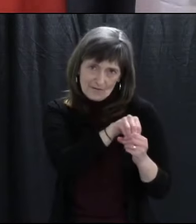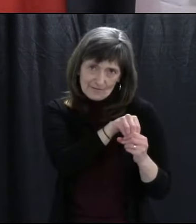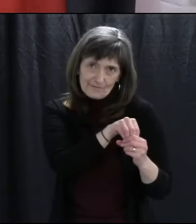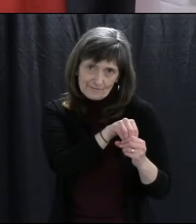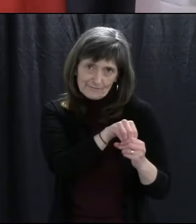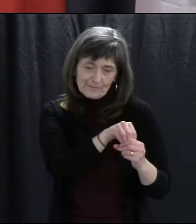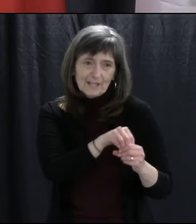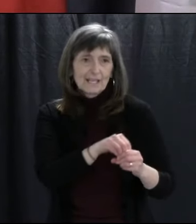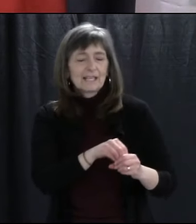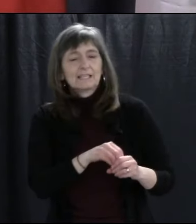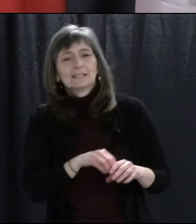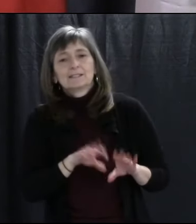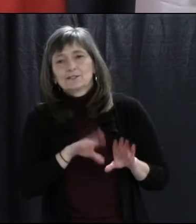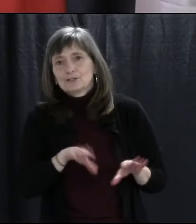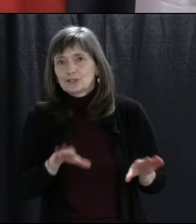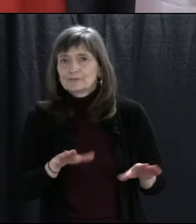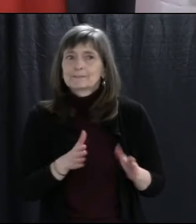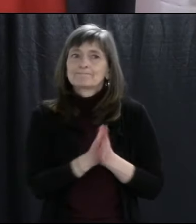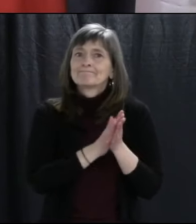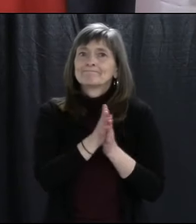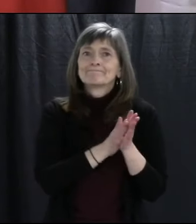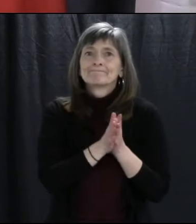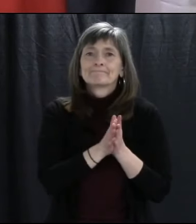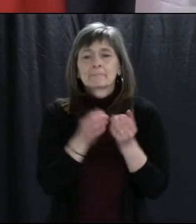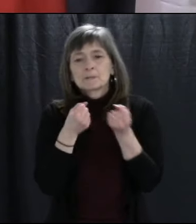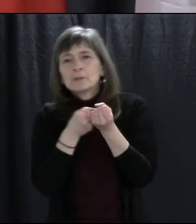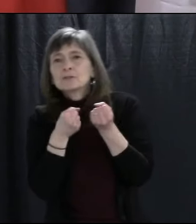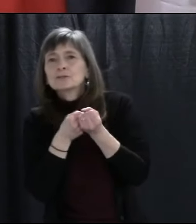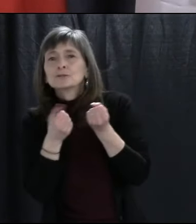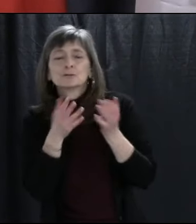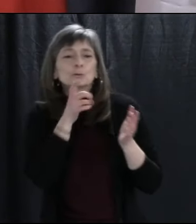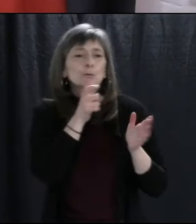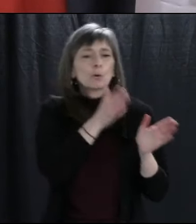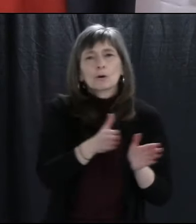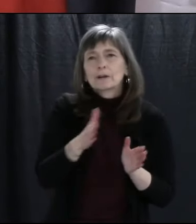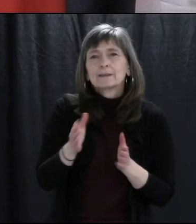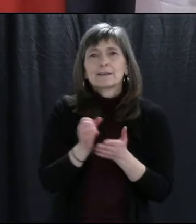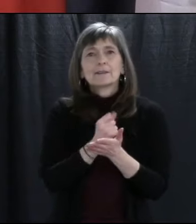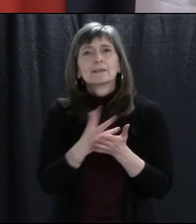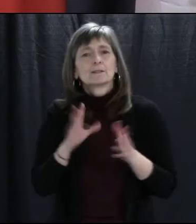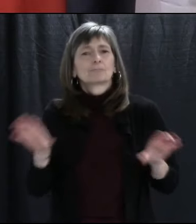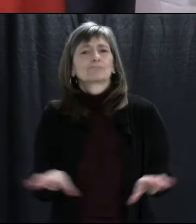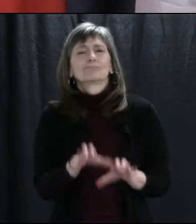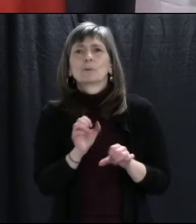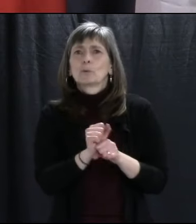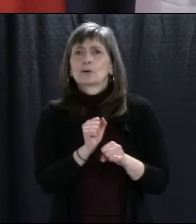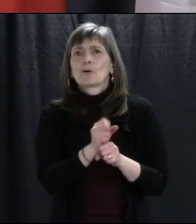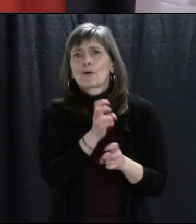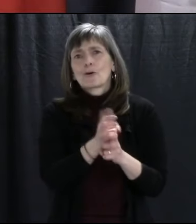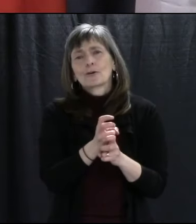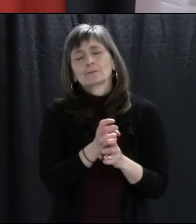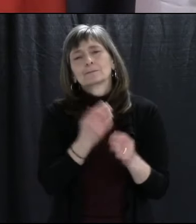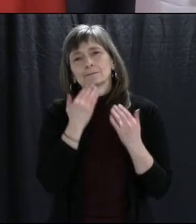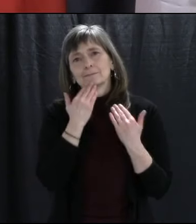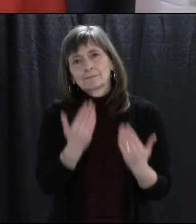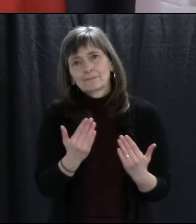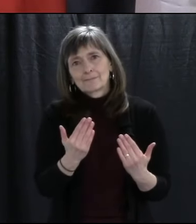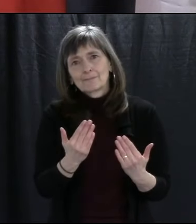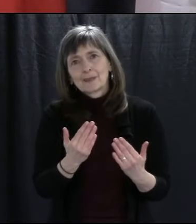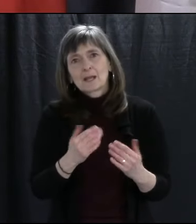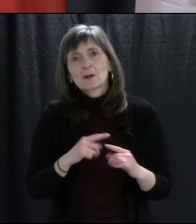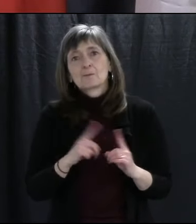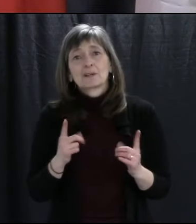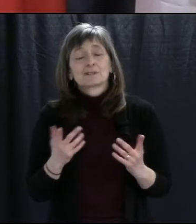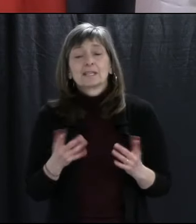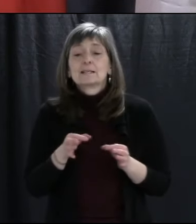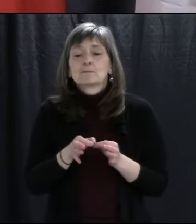these sporting organizations, the sponsors, and all the organizers, they've put a lot of work, and I want to thank you, but realizing that this is